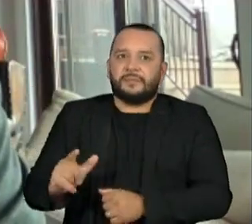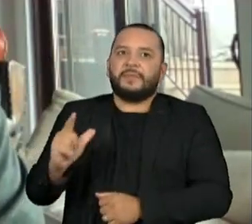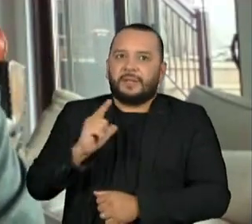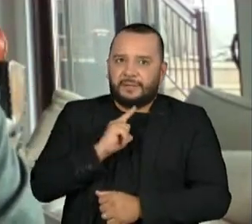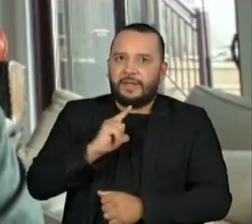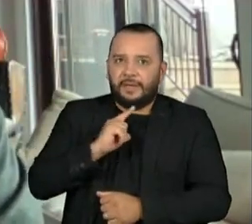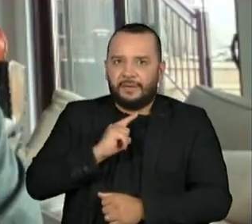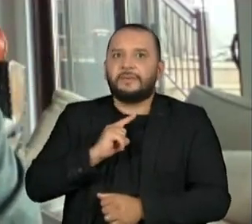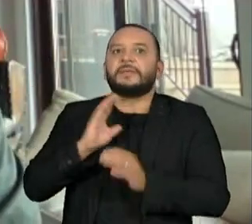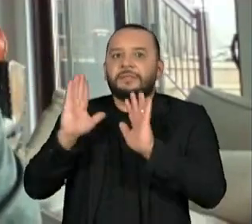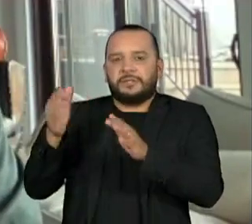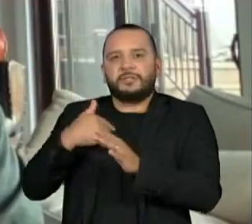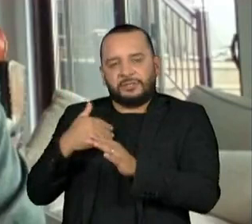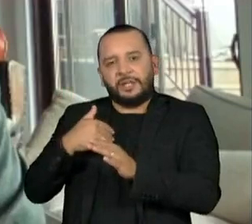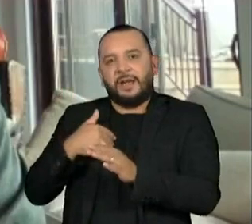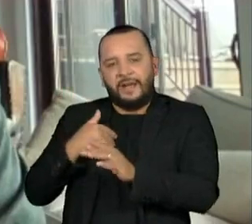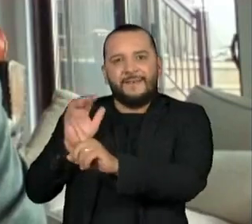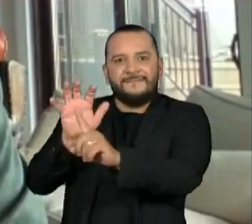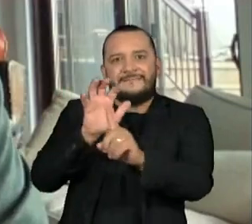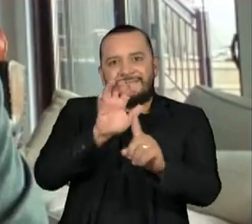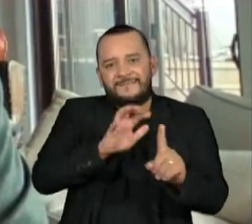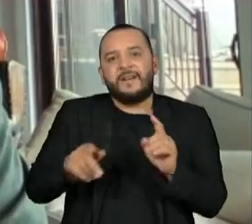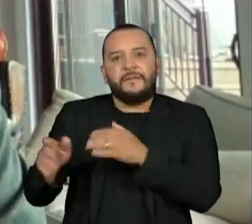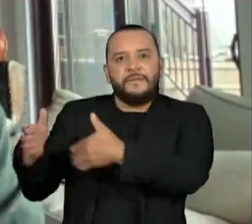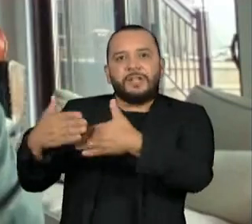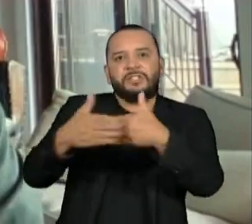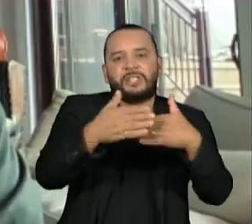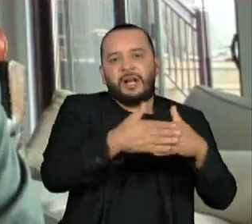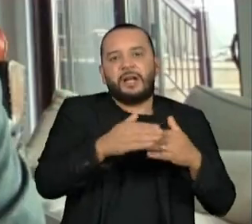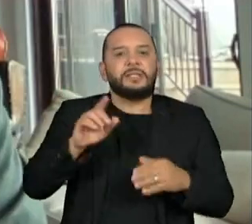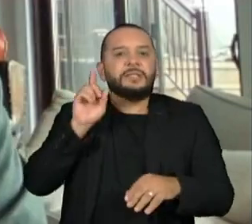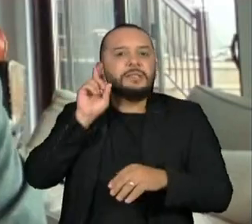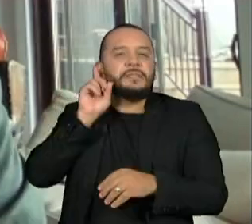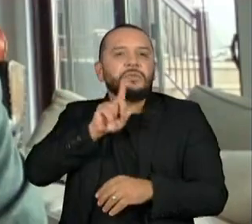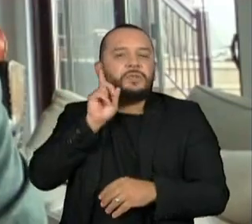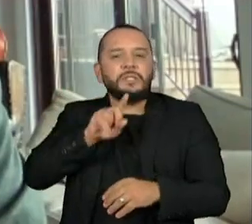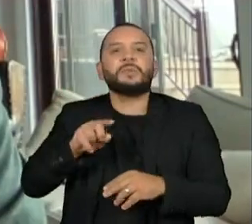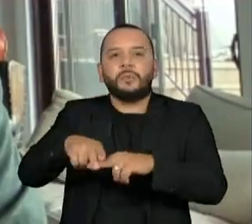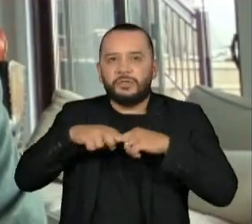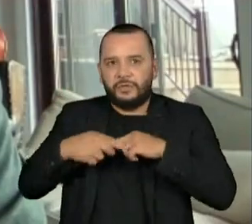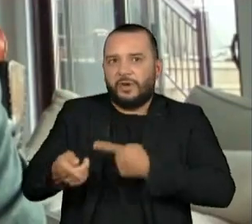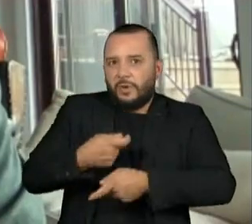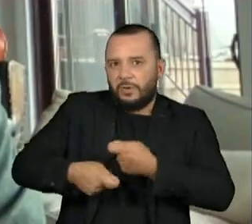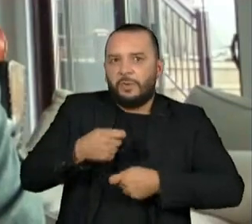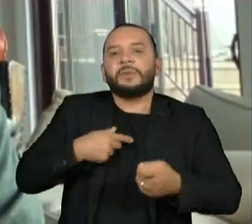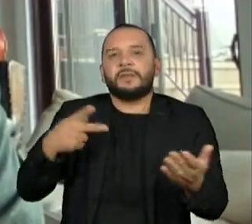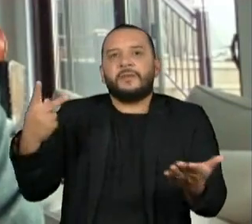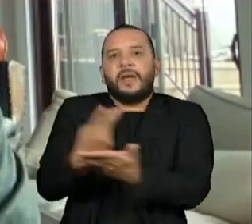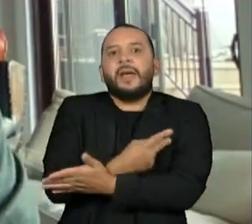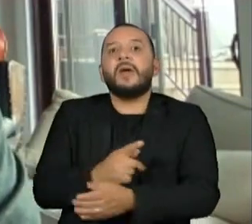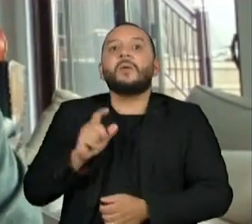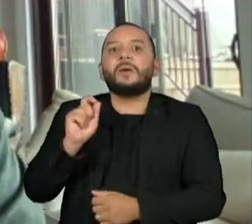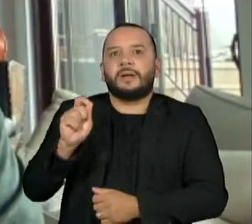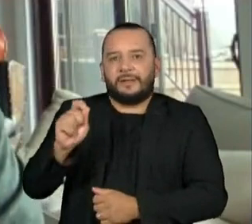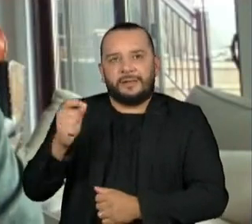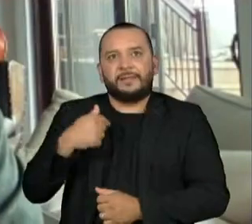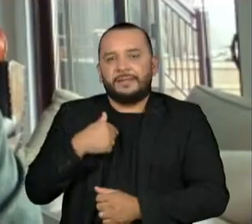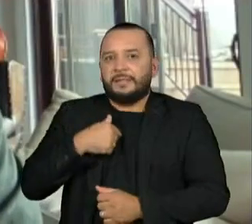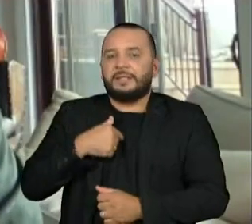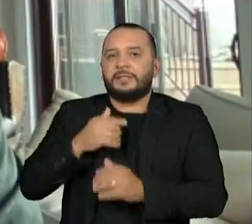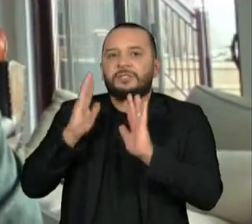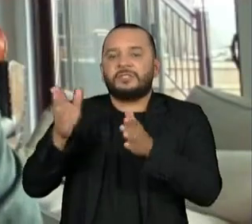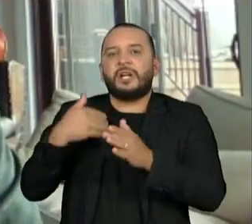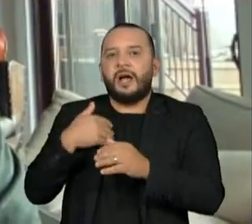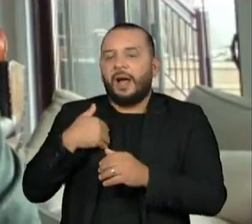closing the US borders for economic reasons, and then made the fatal mistake of putting himself at the center of the